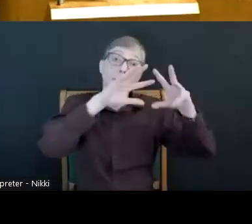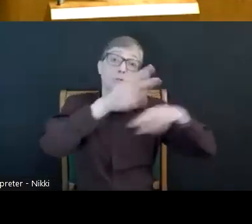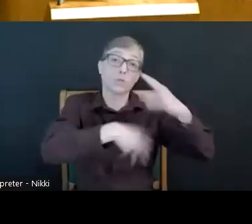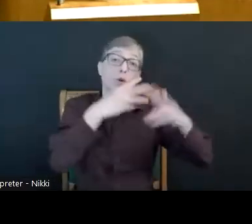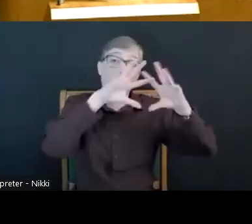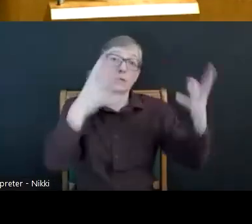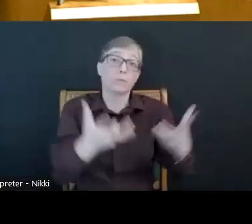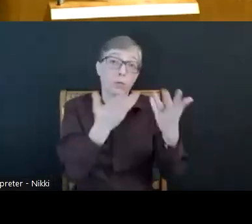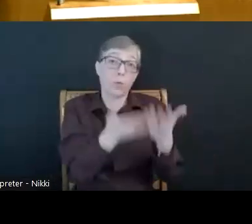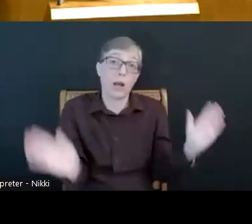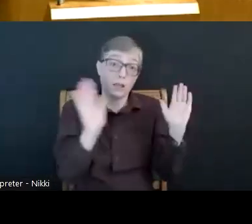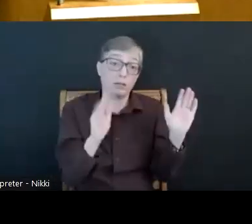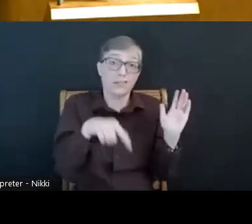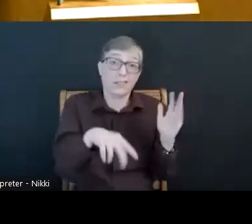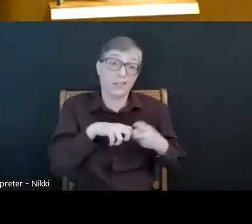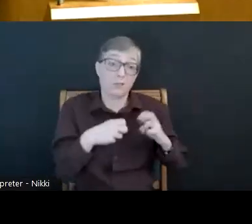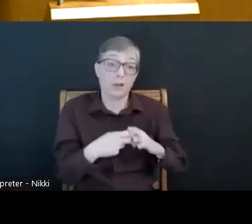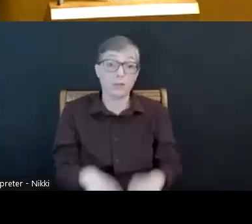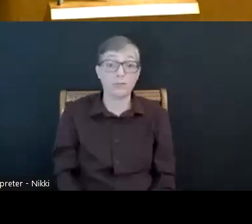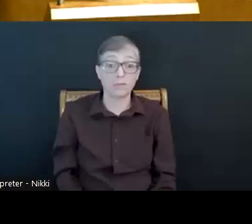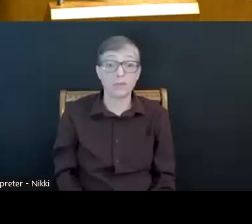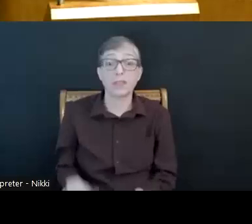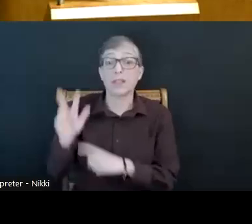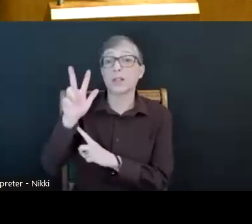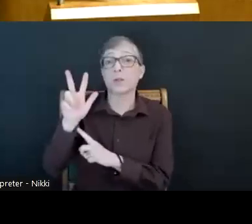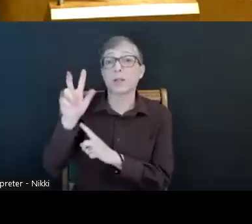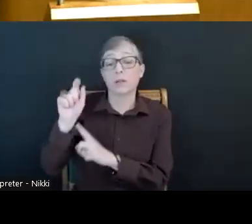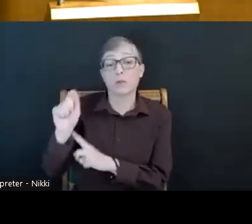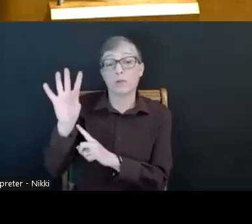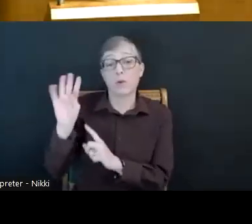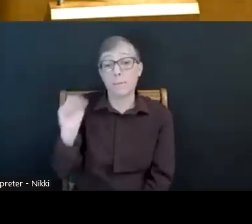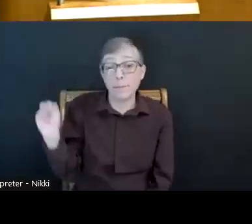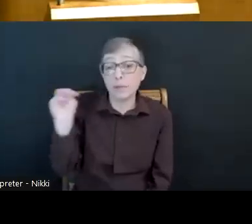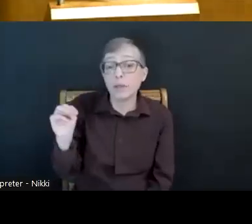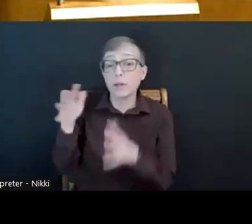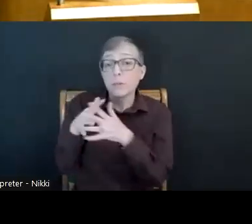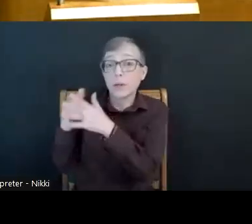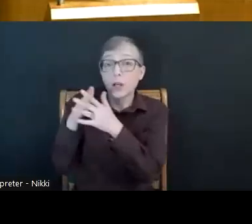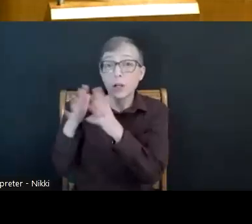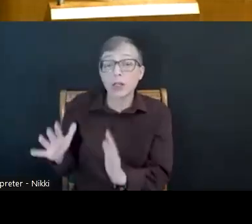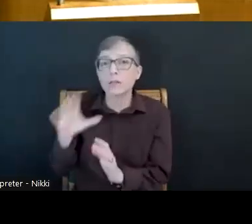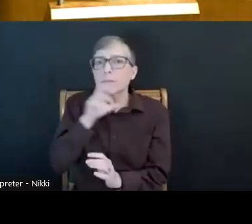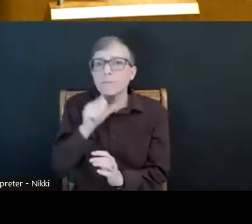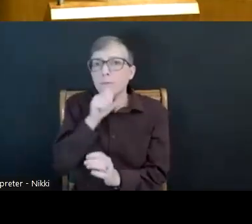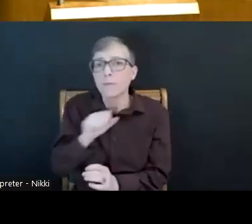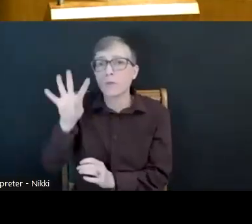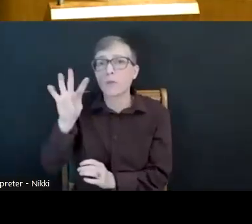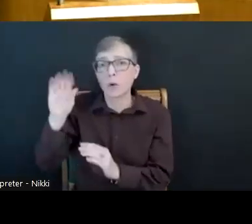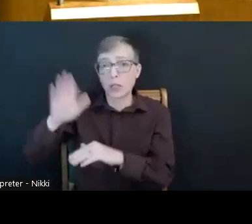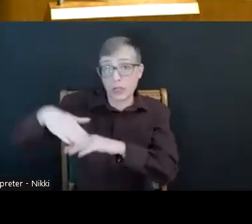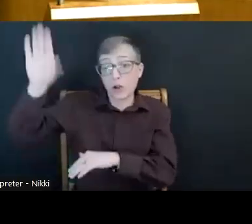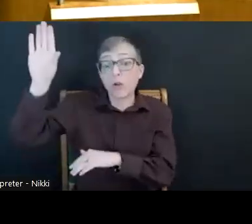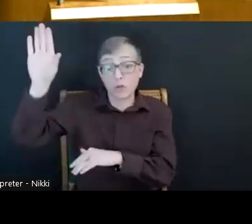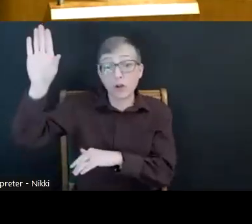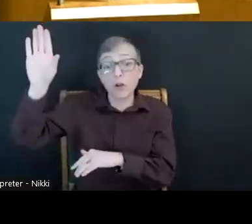million Americans are now aged 40 years and older, are judged to have to be legally